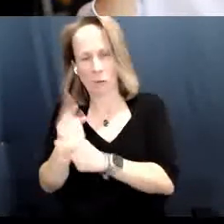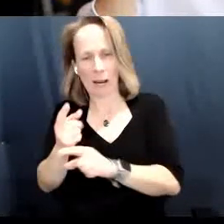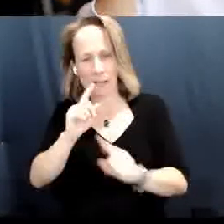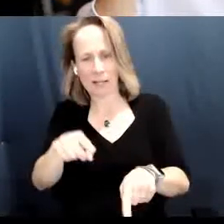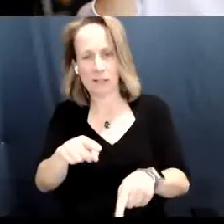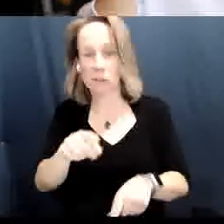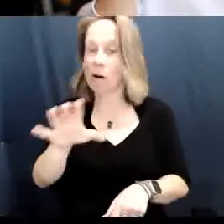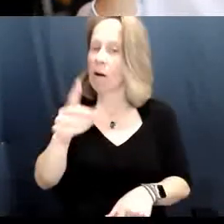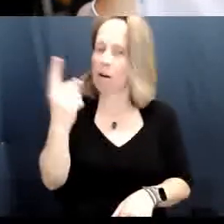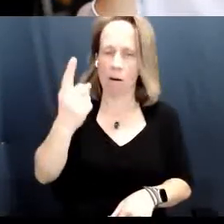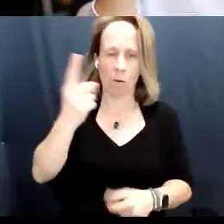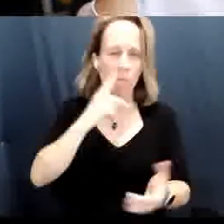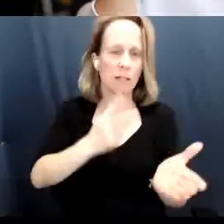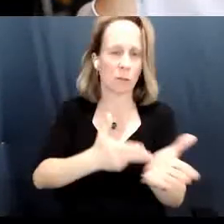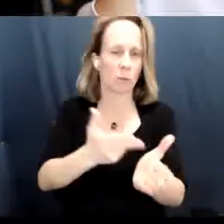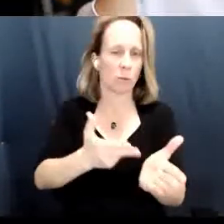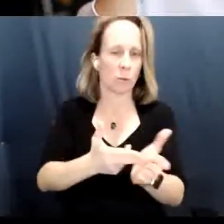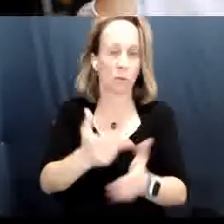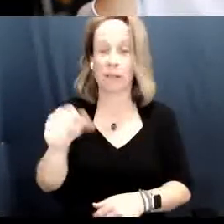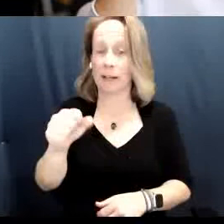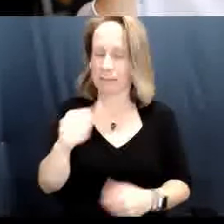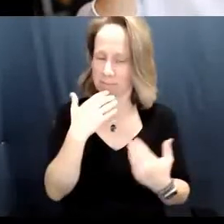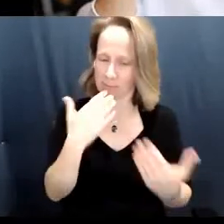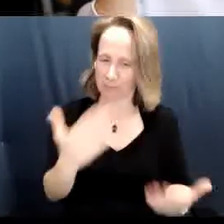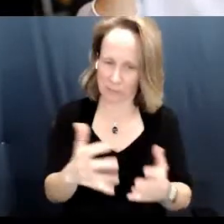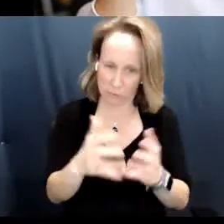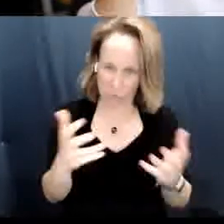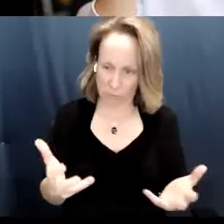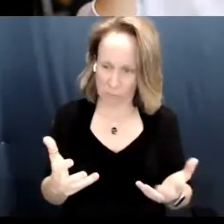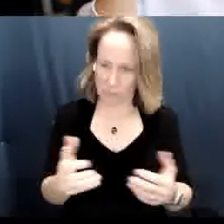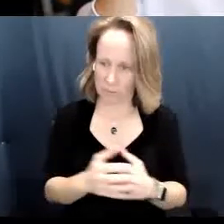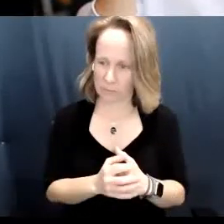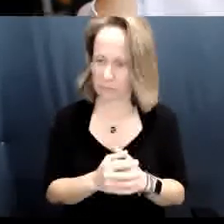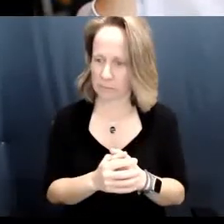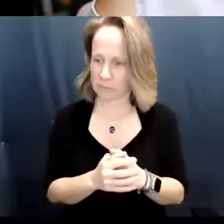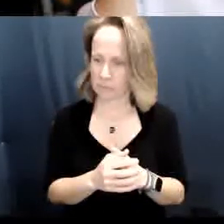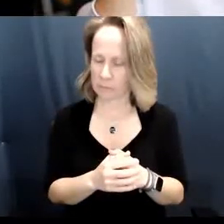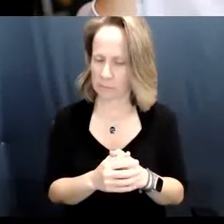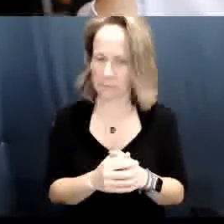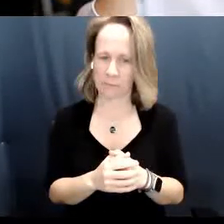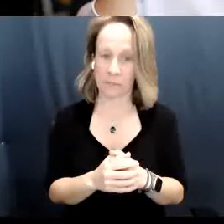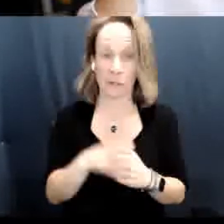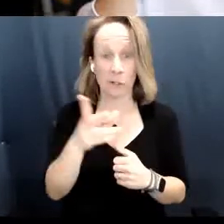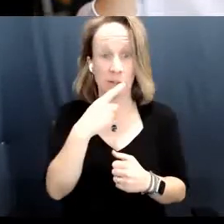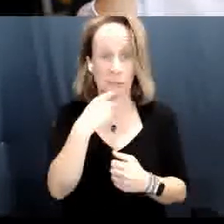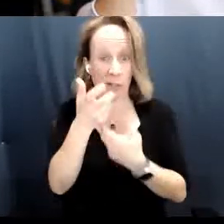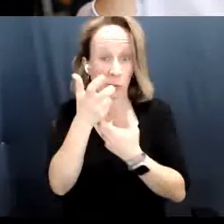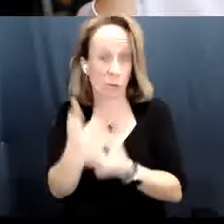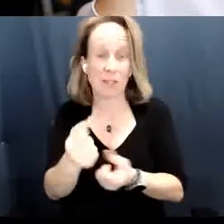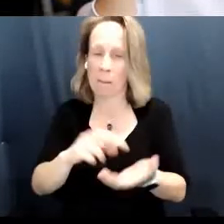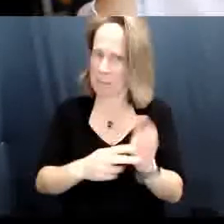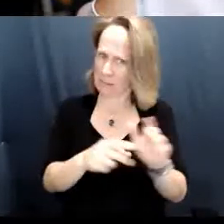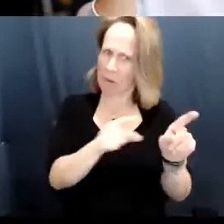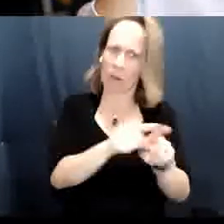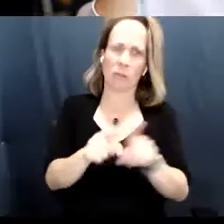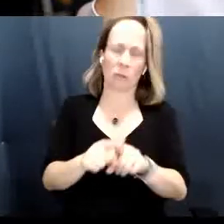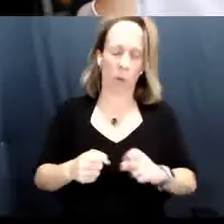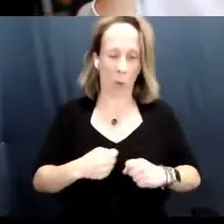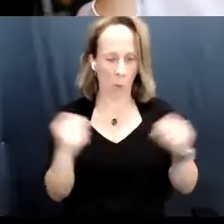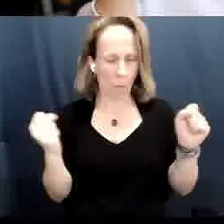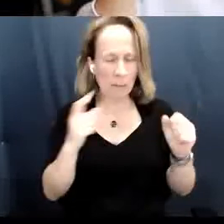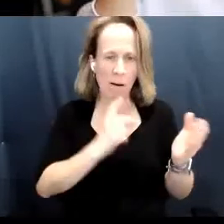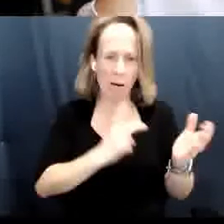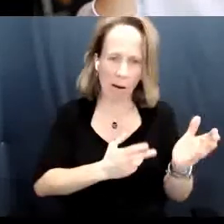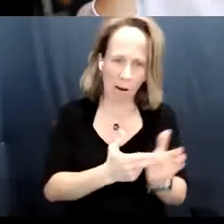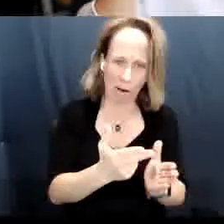honest. Yes, thank you all so much. And so you all are saying trust, you're saying being open and honest, you're saying you're going